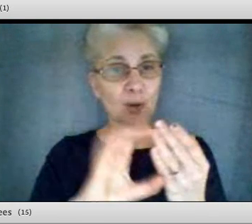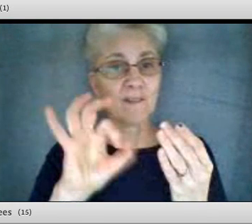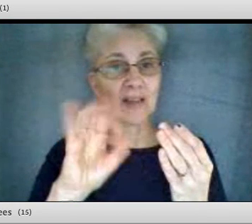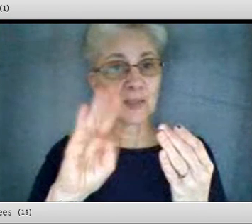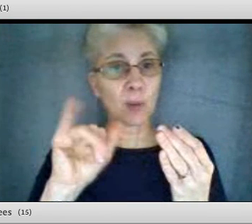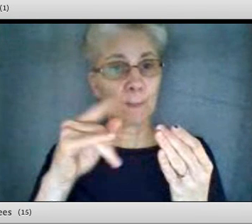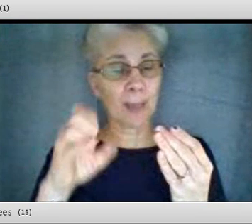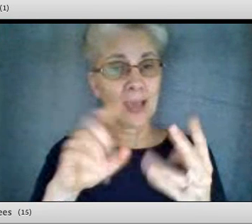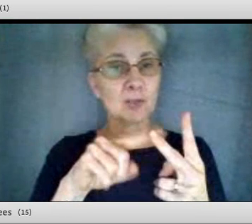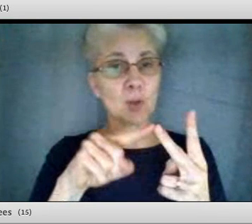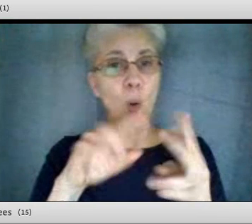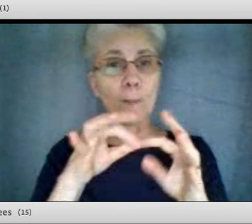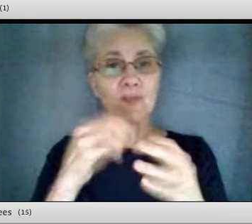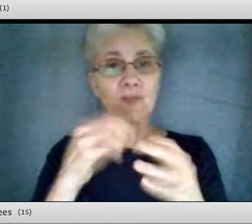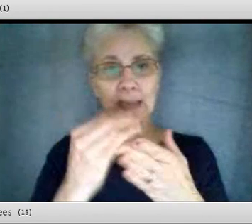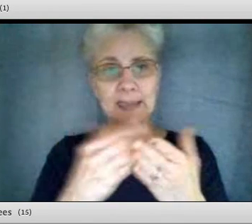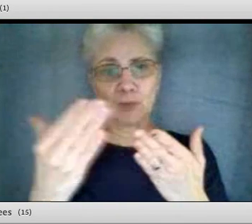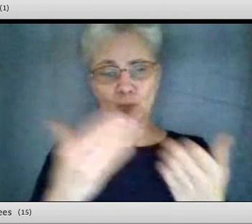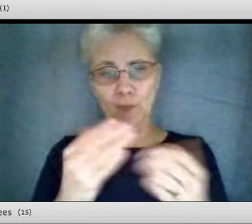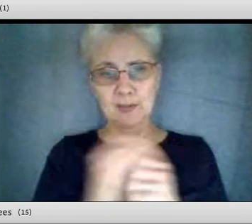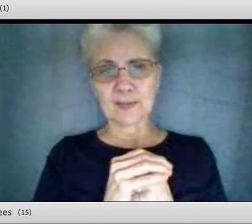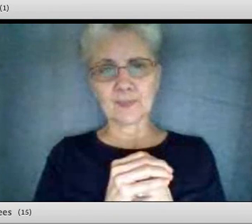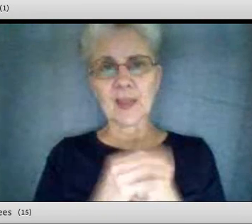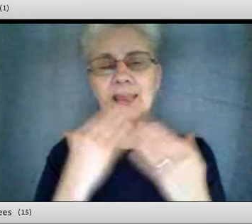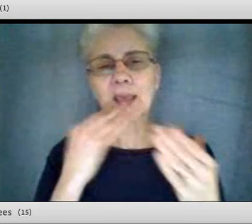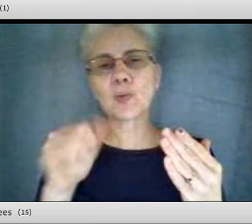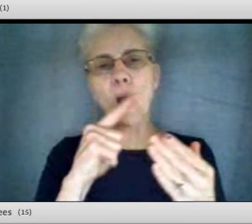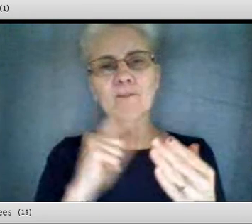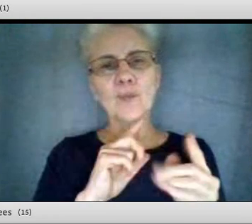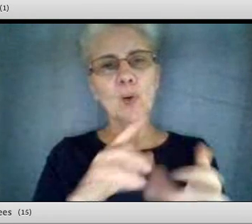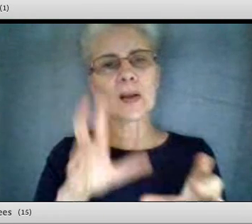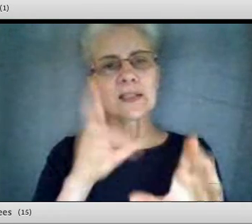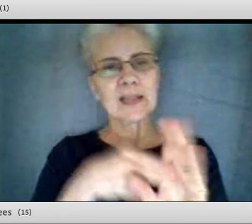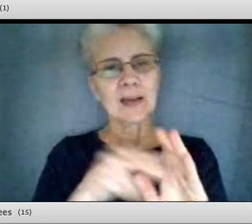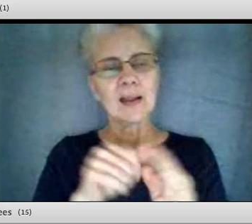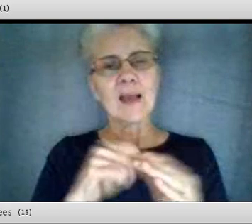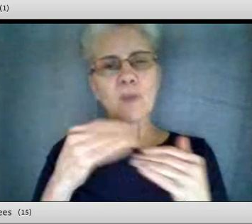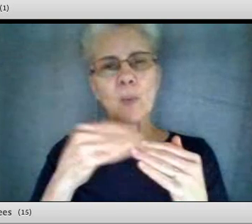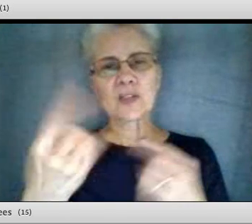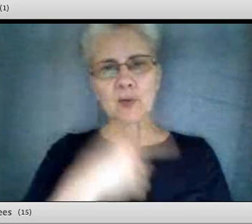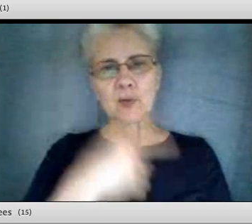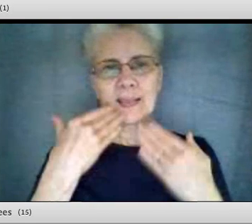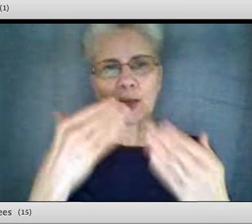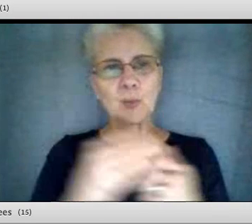page, or your message from the listserv. Thank you, everyone, for attending, and have a great rest of your day.